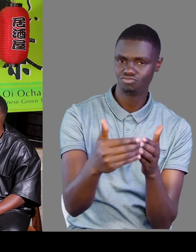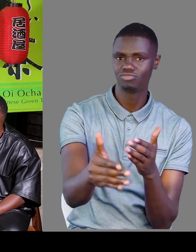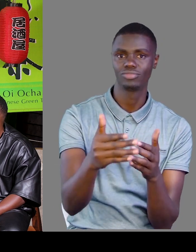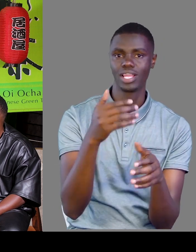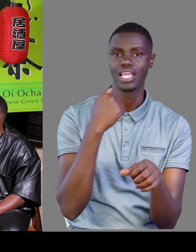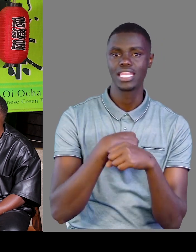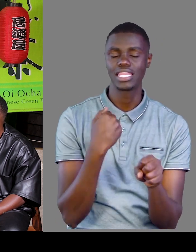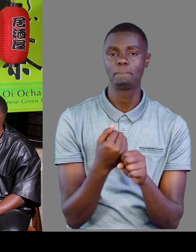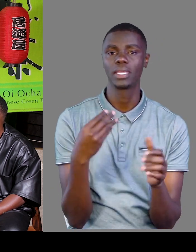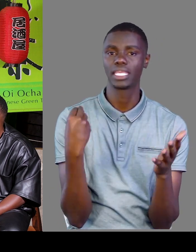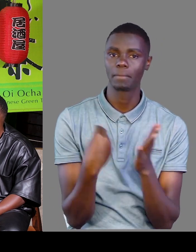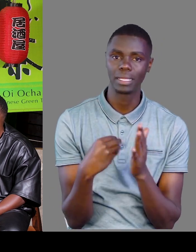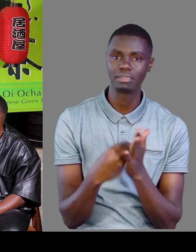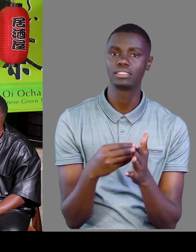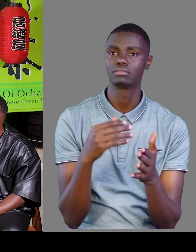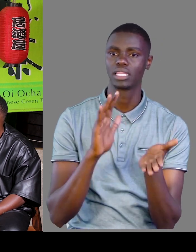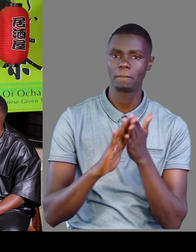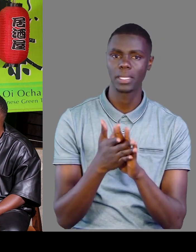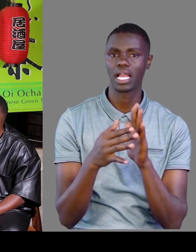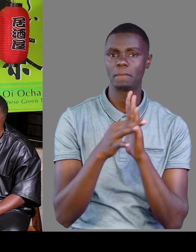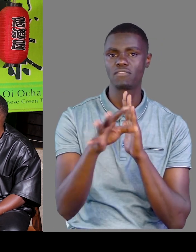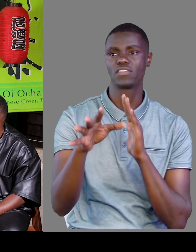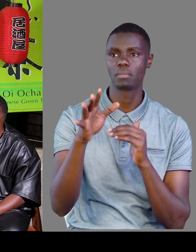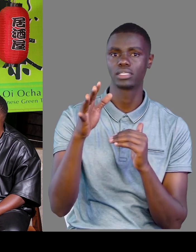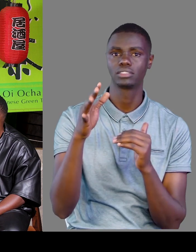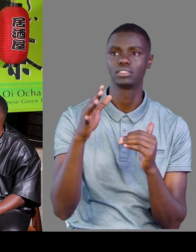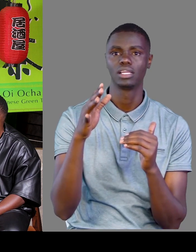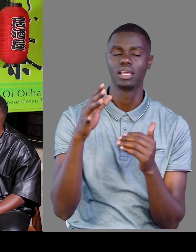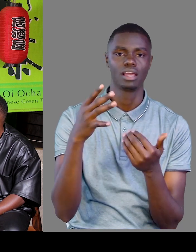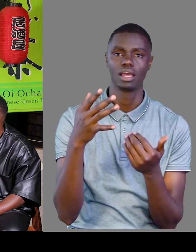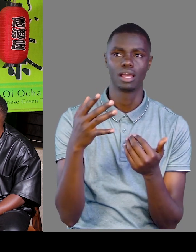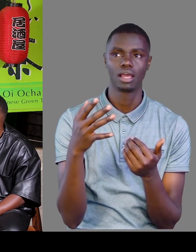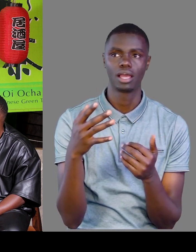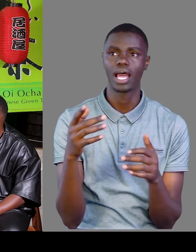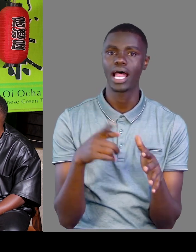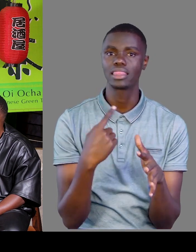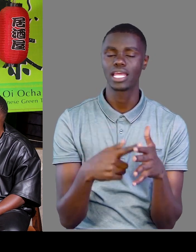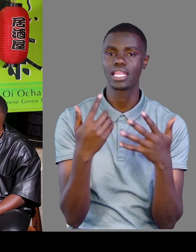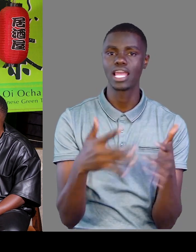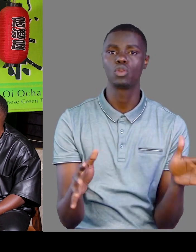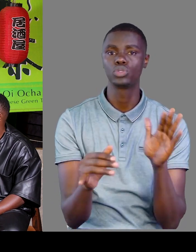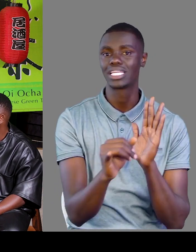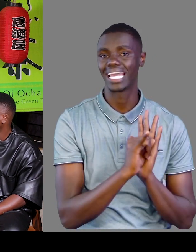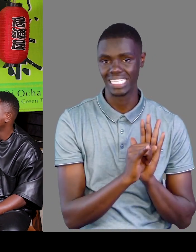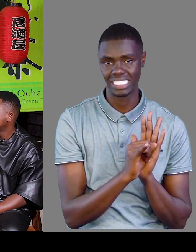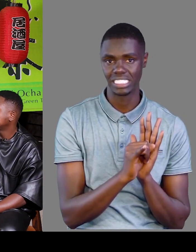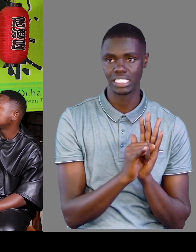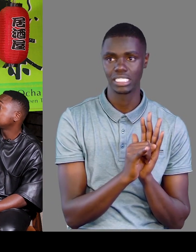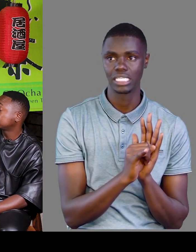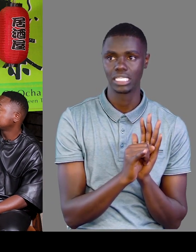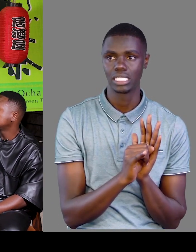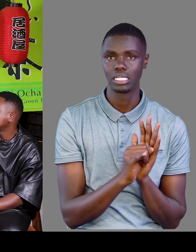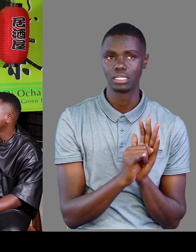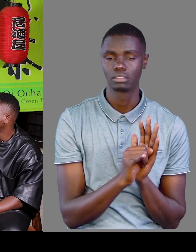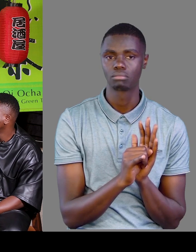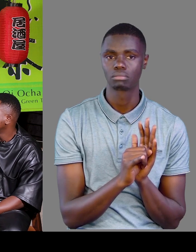more money or they're getting more famous, then they lose hold of their values and therefore losing hold of their identity, and